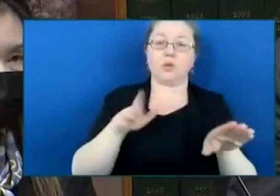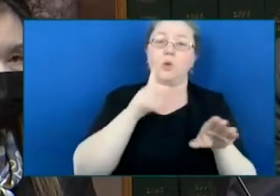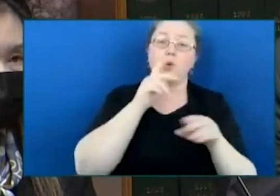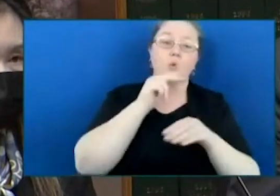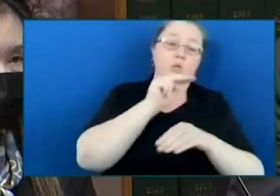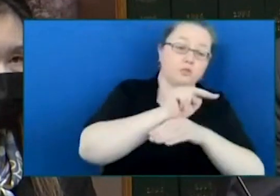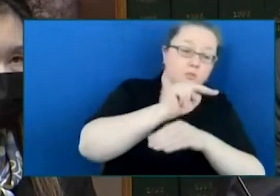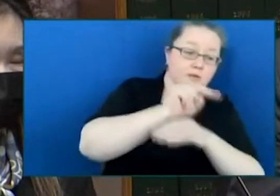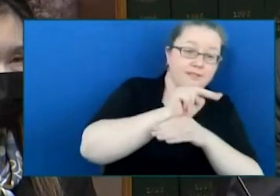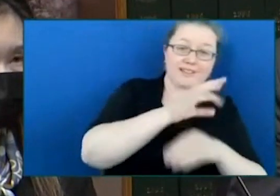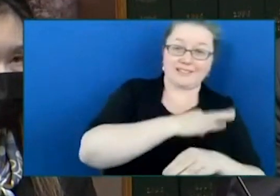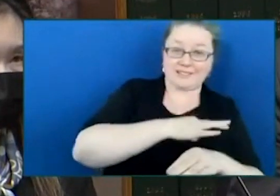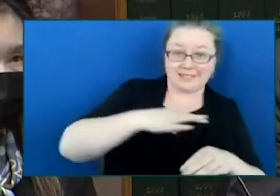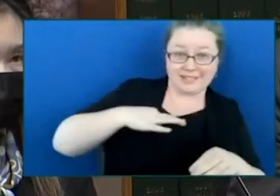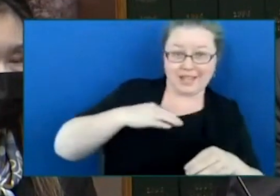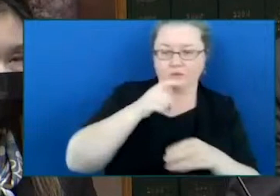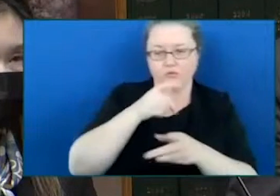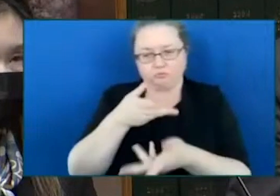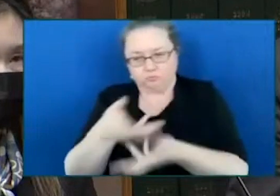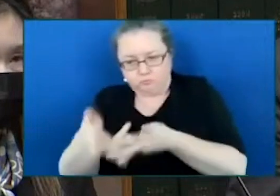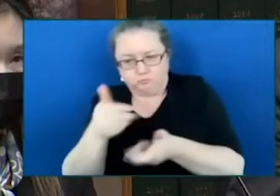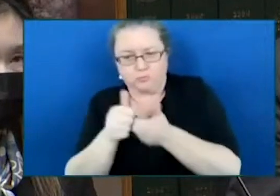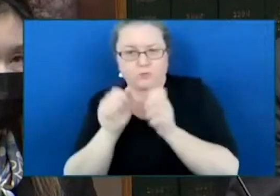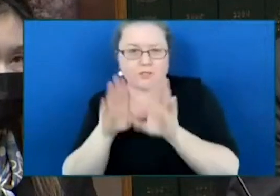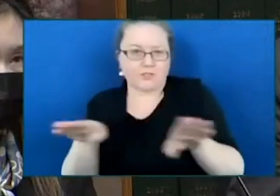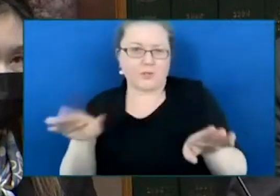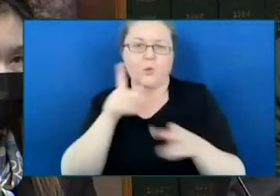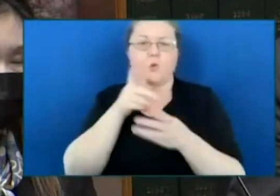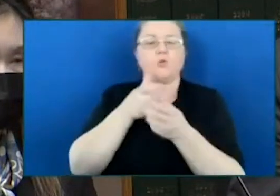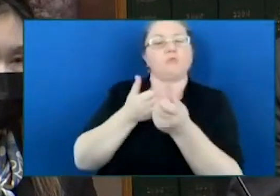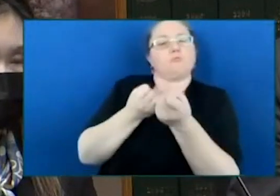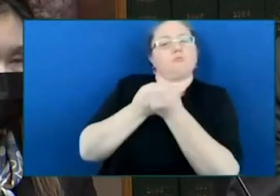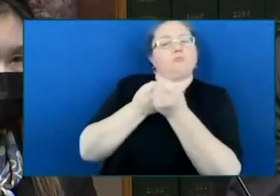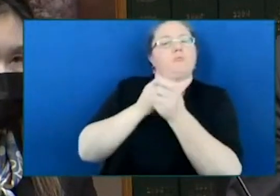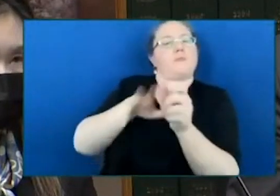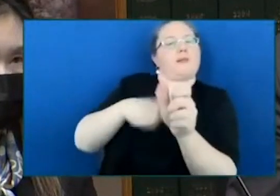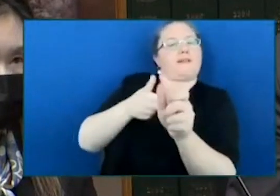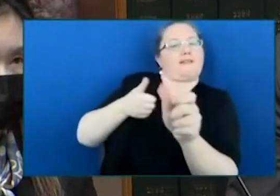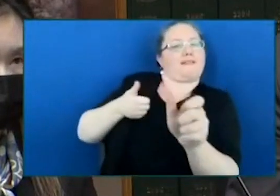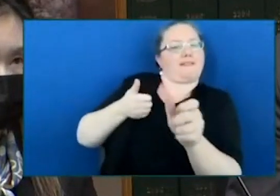staff, answering calls from parents, and helping with the other behind-the-scenes work.